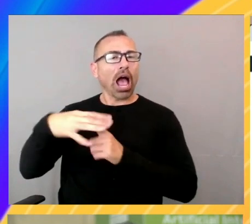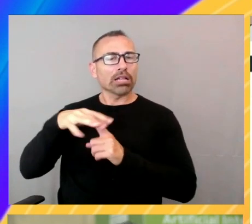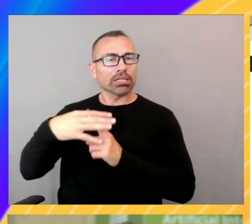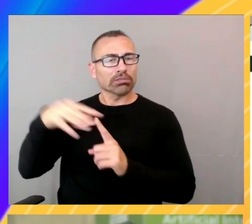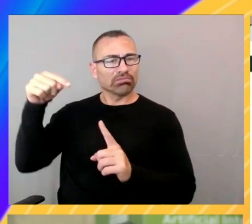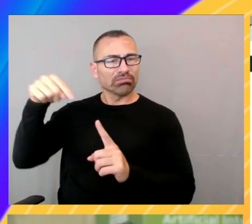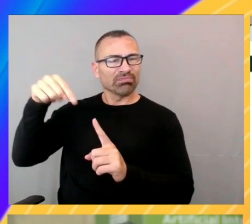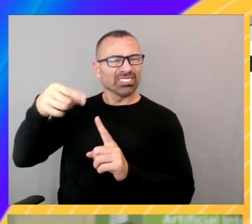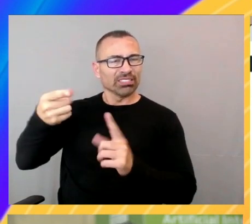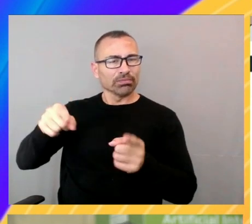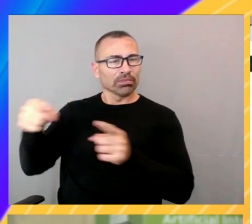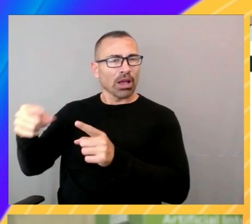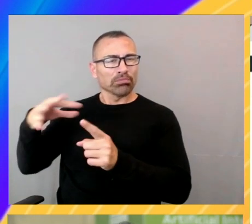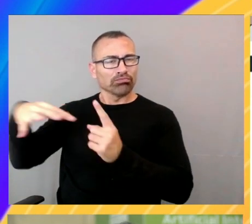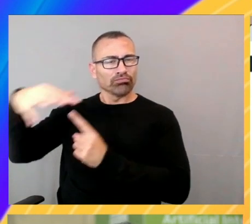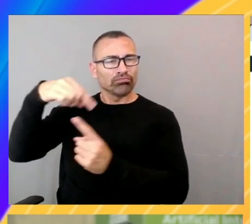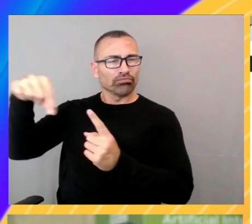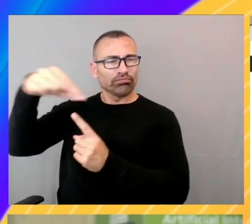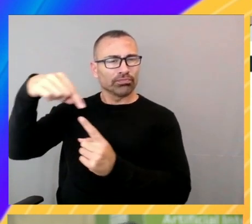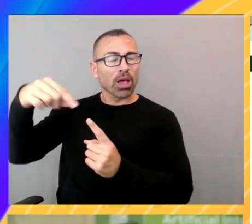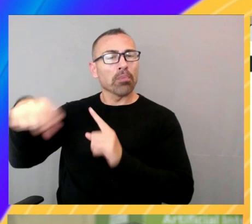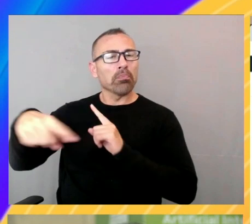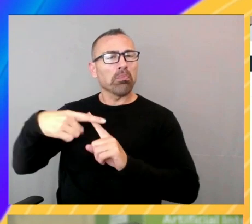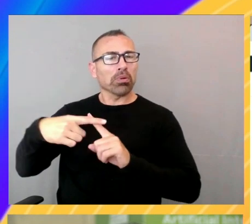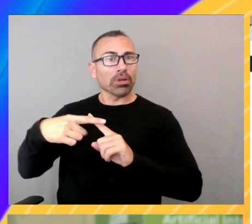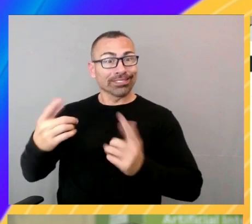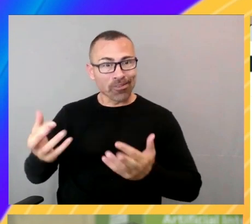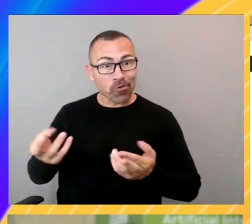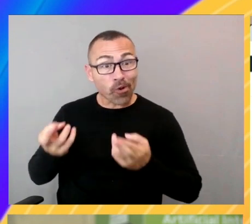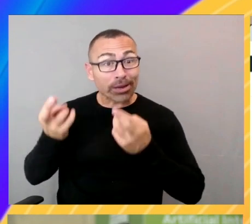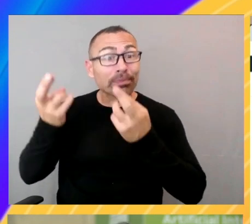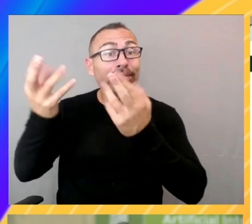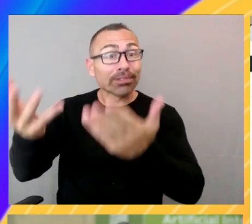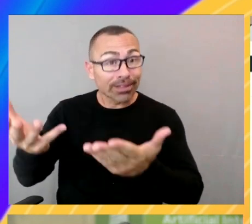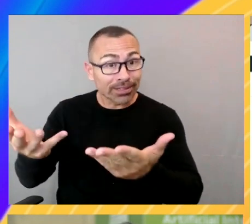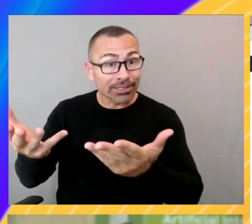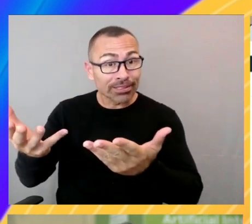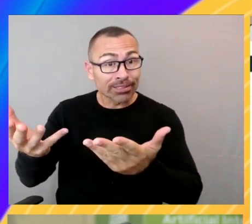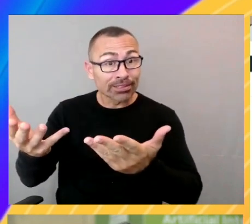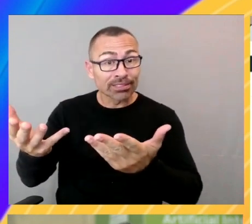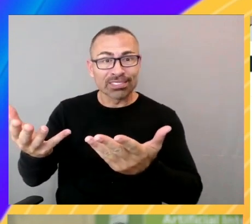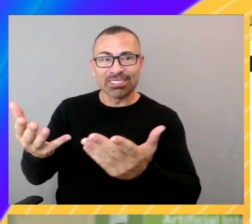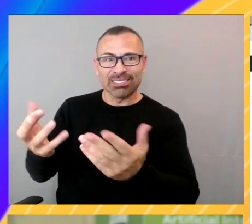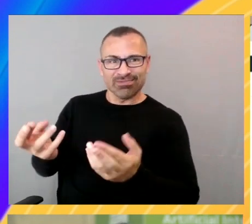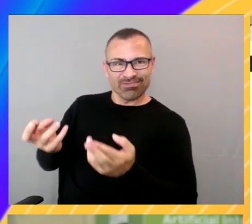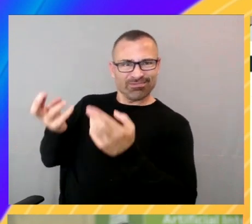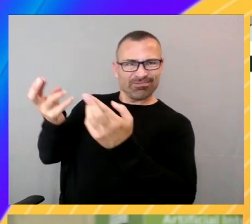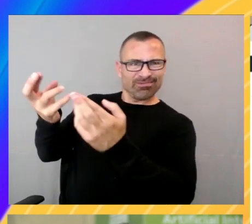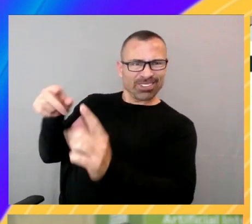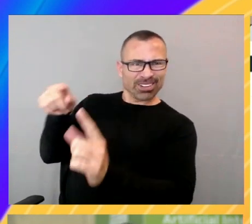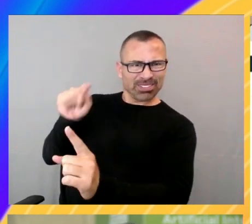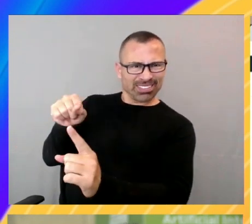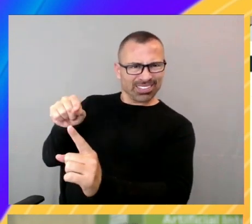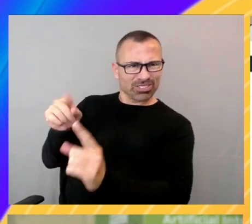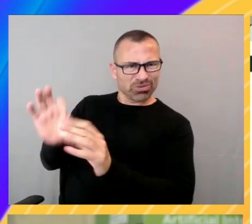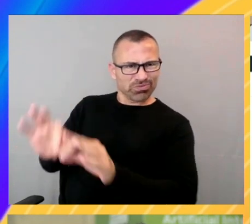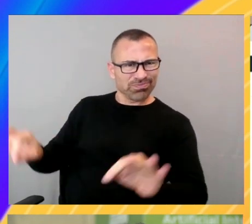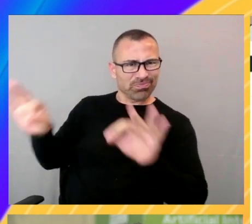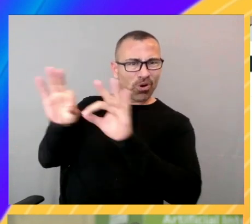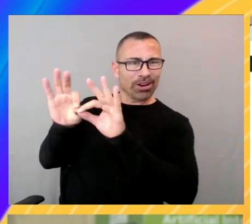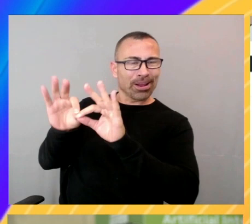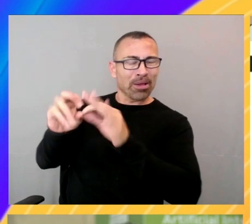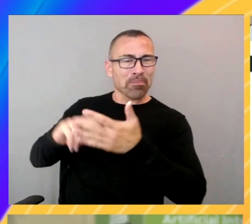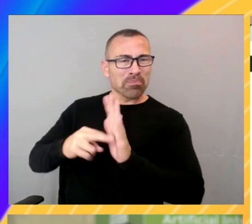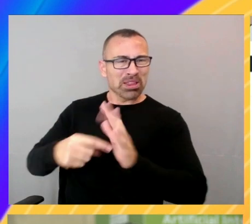the recommendations, which is very important, right? So you don't have to be an expert day one. Right. You can come to